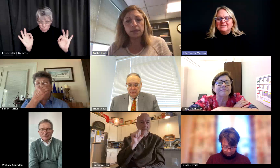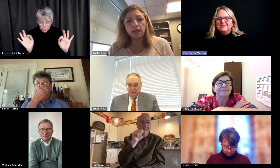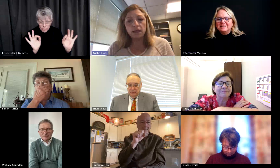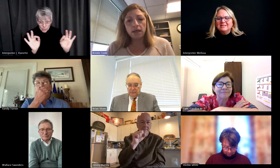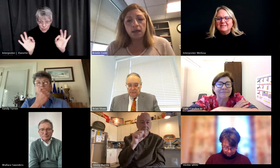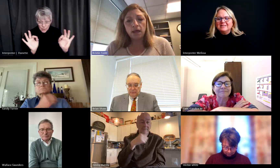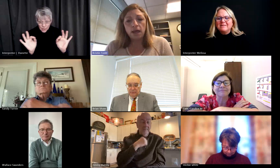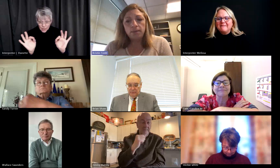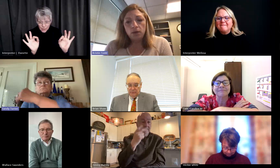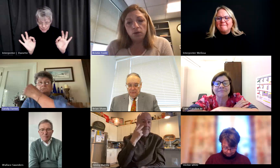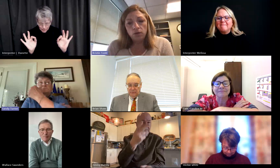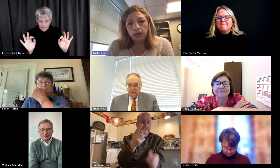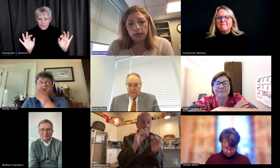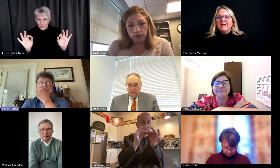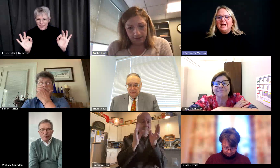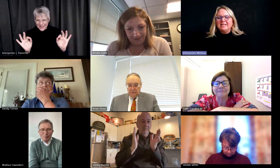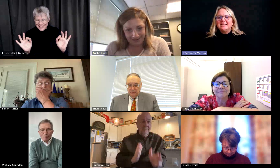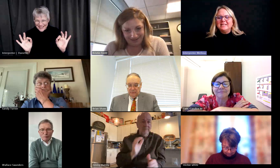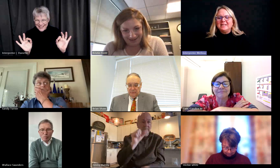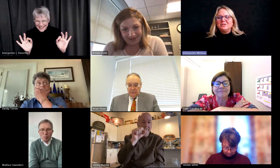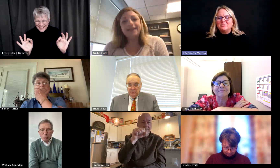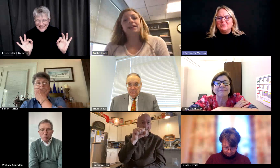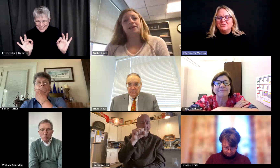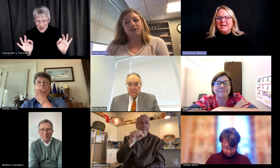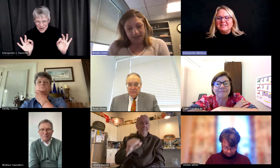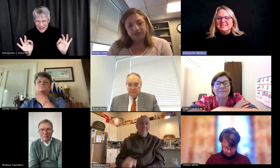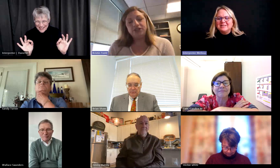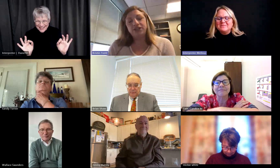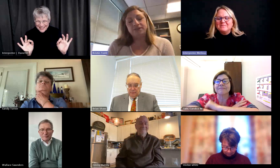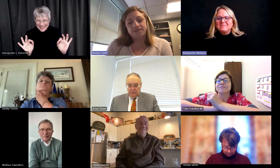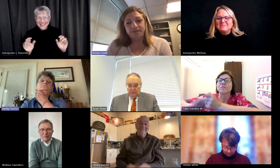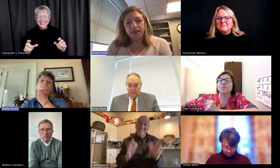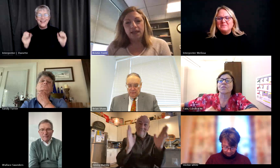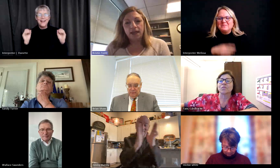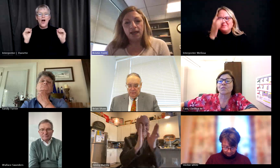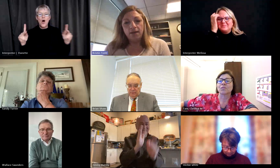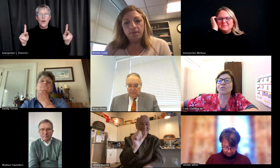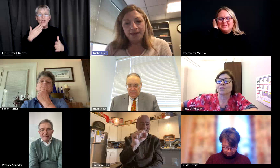Yes. Um, I can see the interpreters. Yes. good.